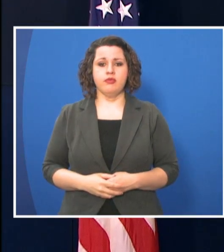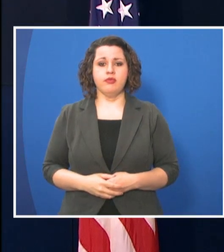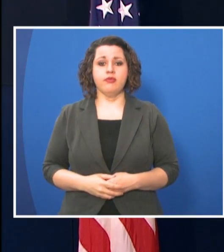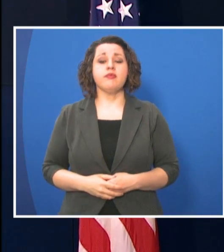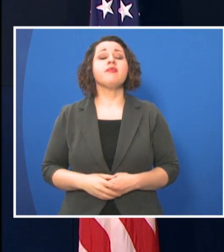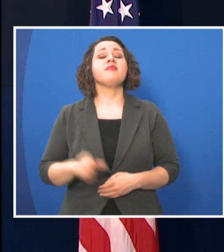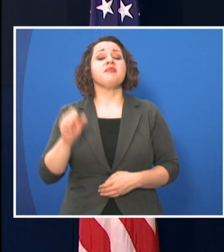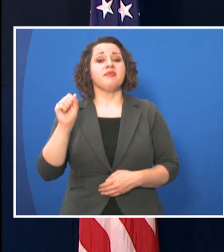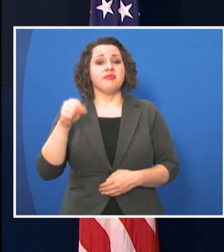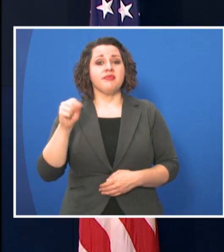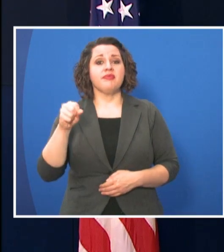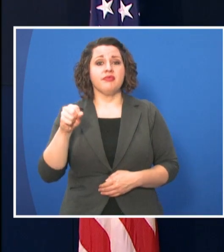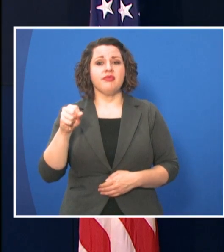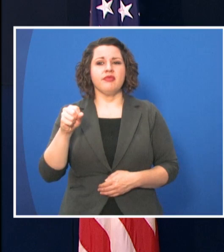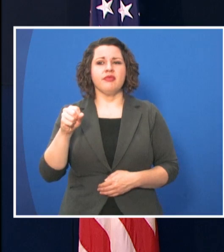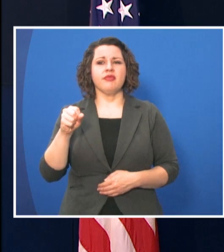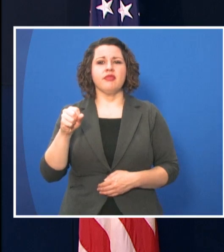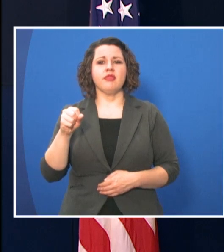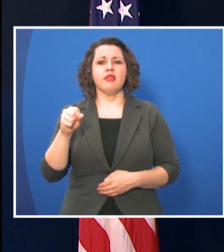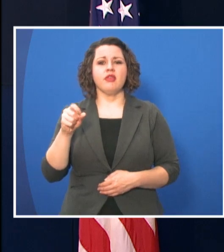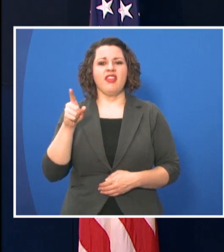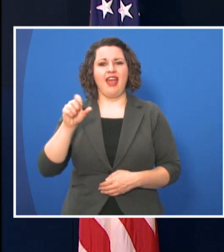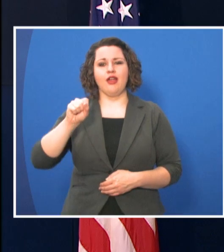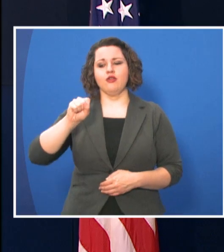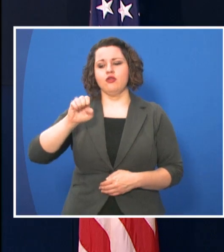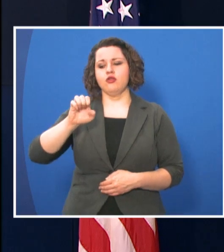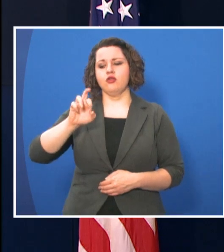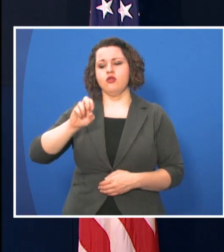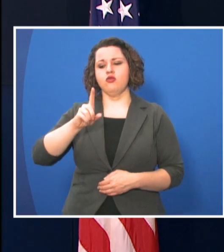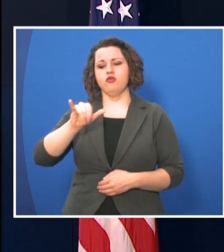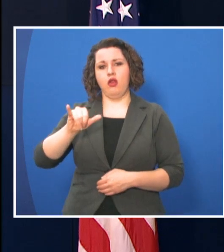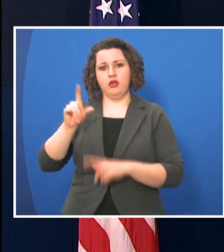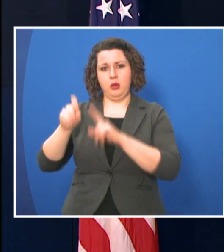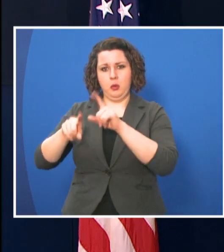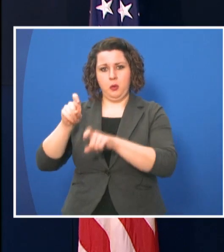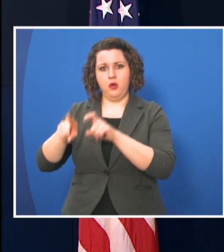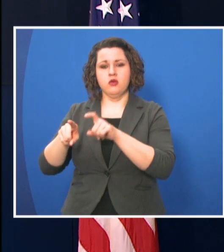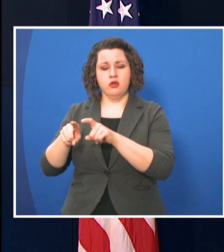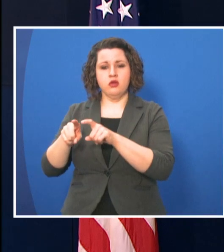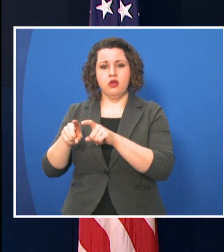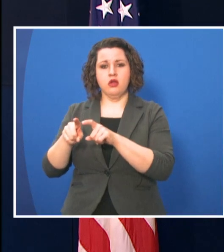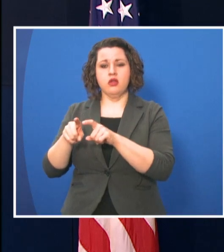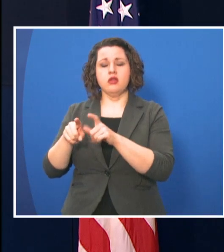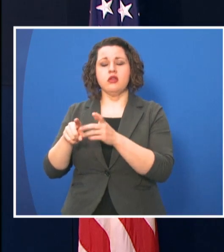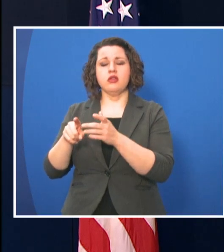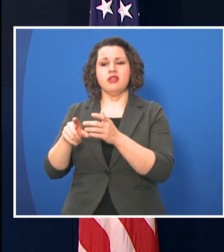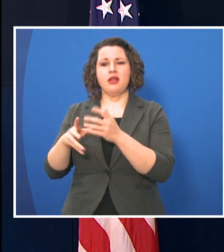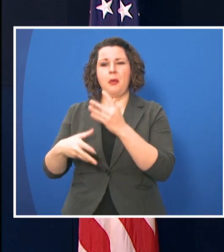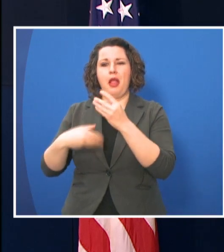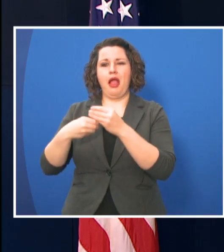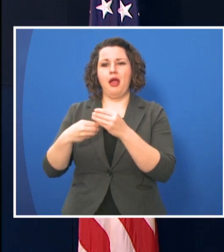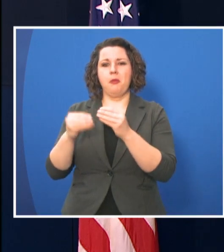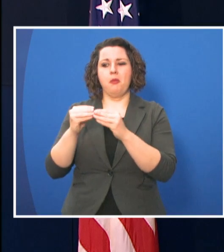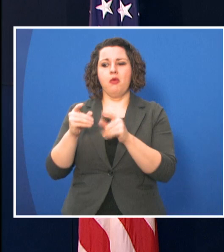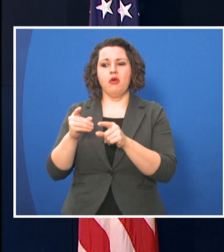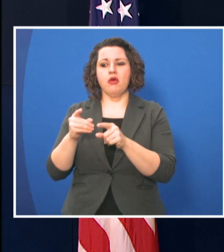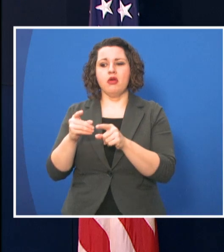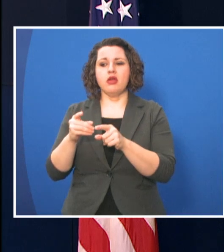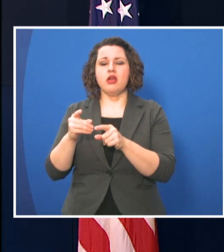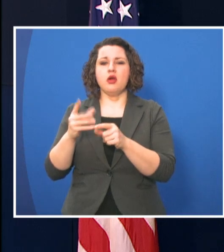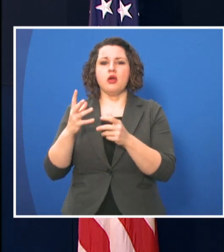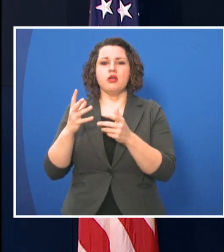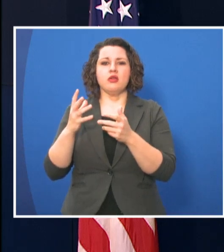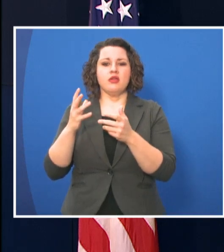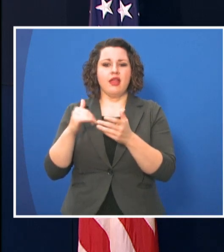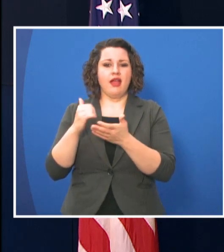Yeah, kind of building off the serology questions, Dr. Padotti, the tests have helped other states understand